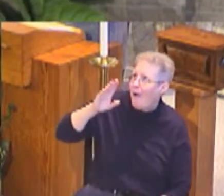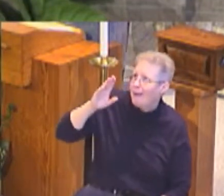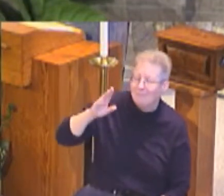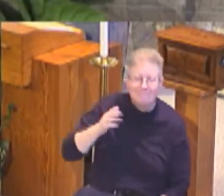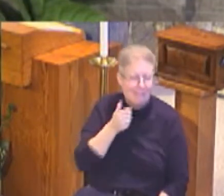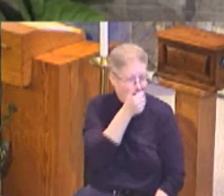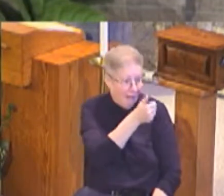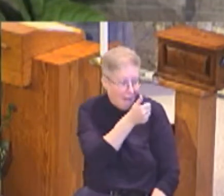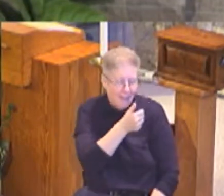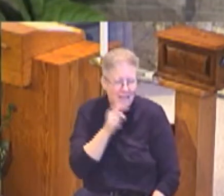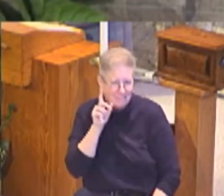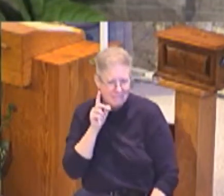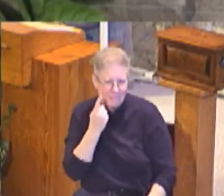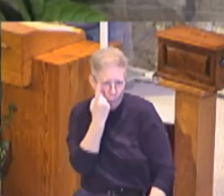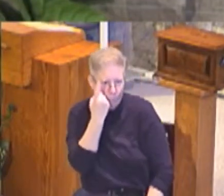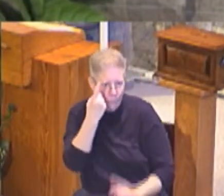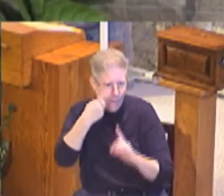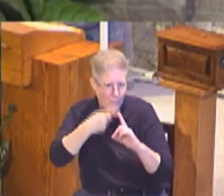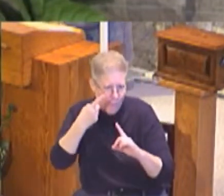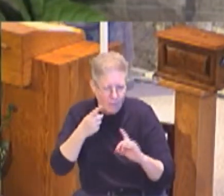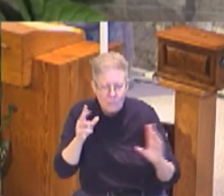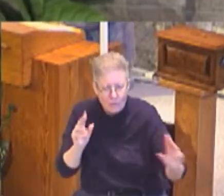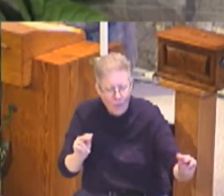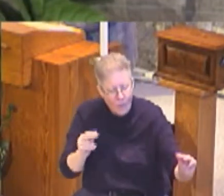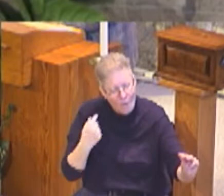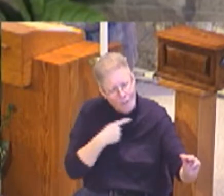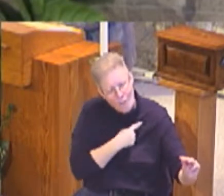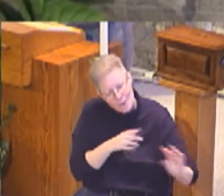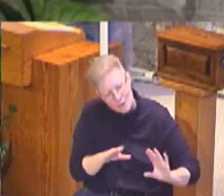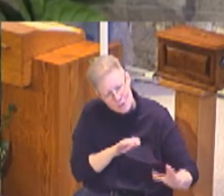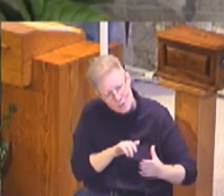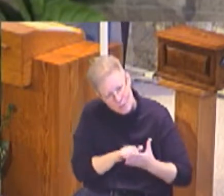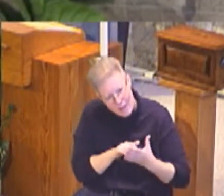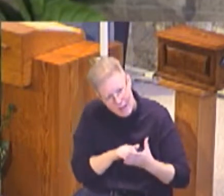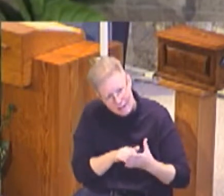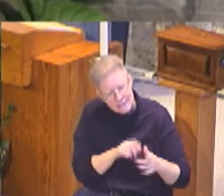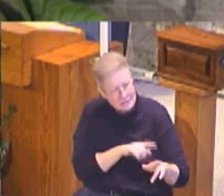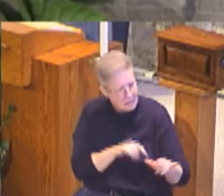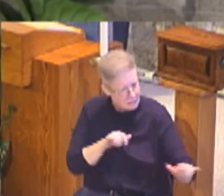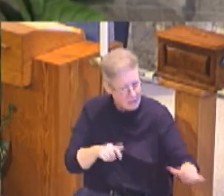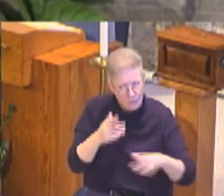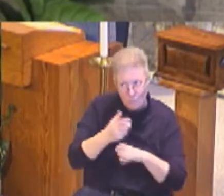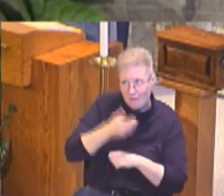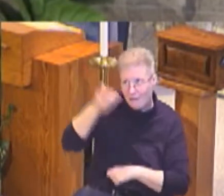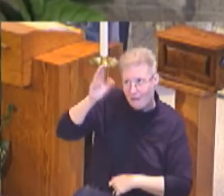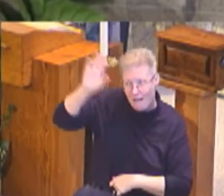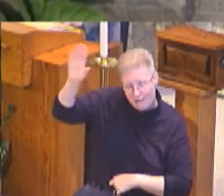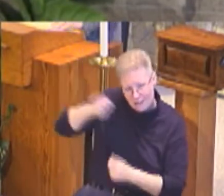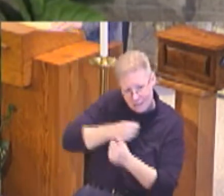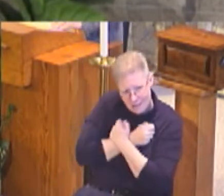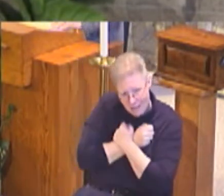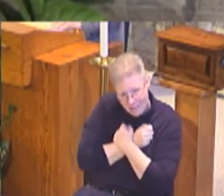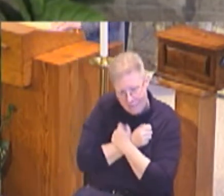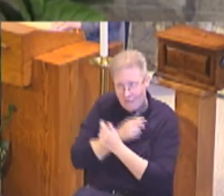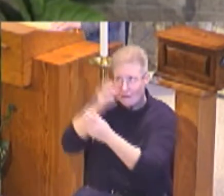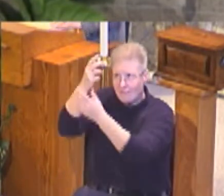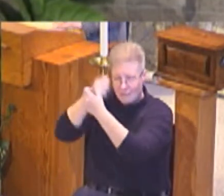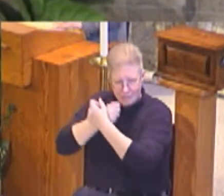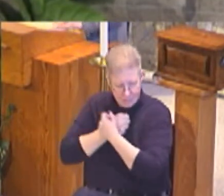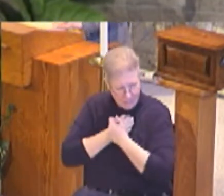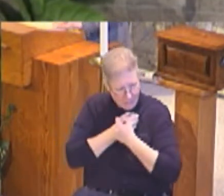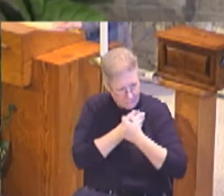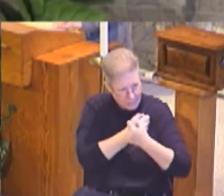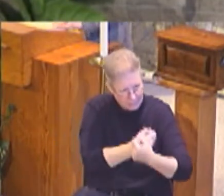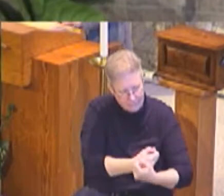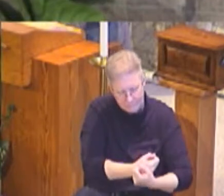way to receive God's love. In Matthew 5, verses 43 to 45, Jesus